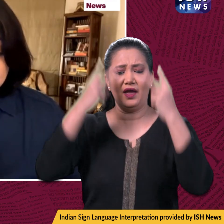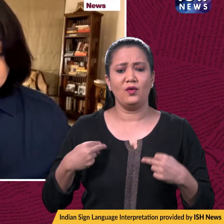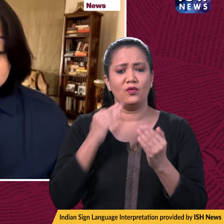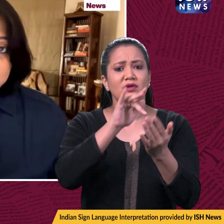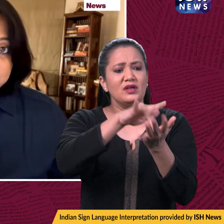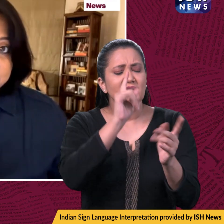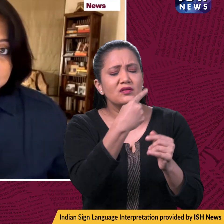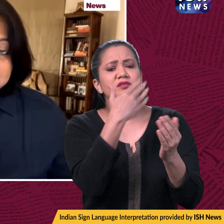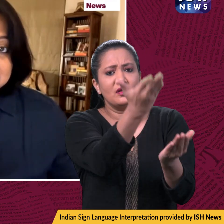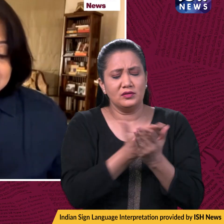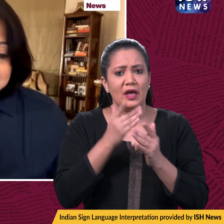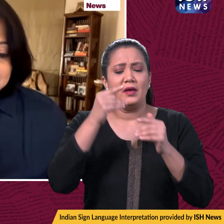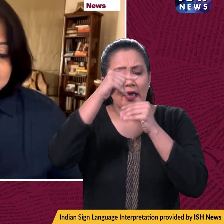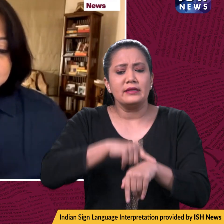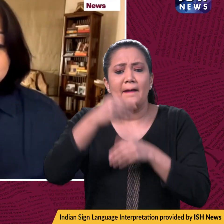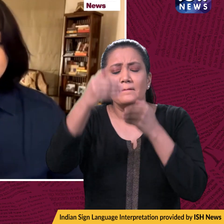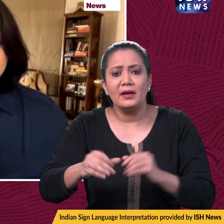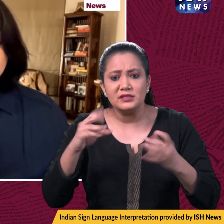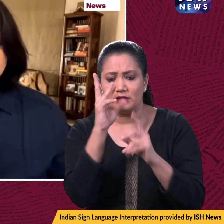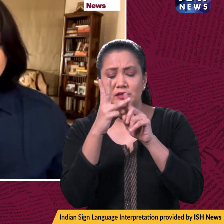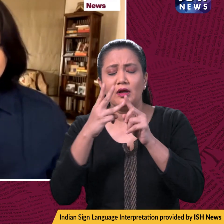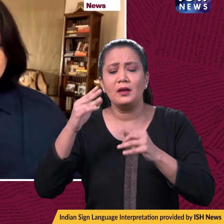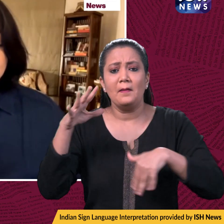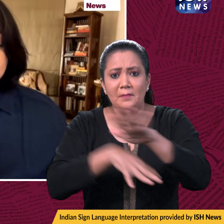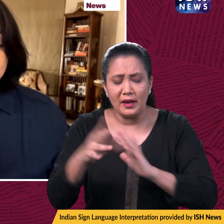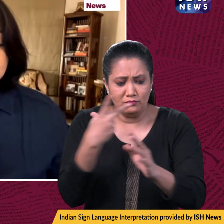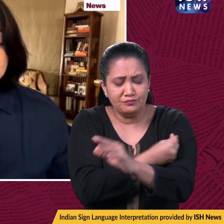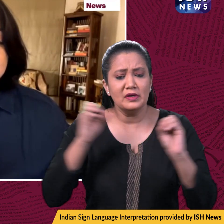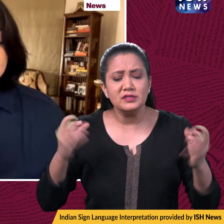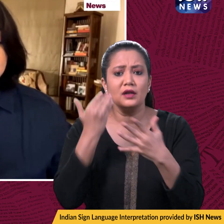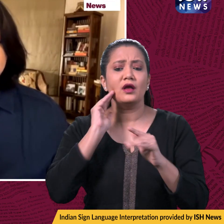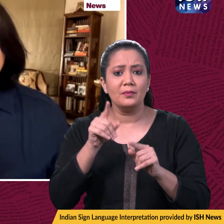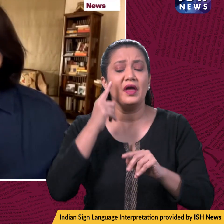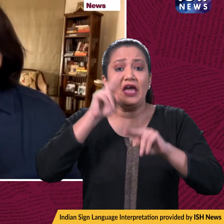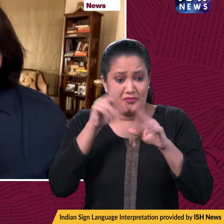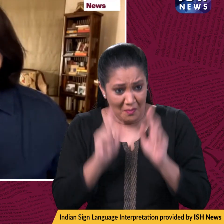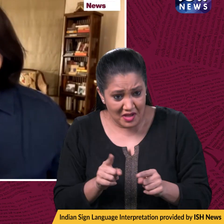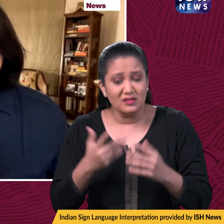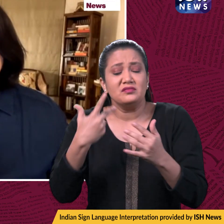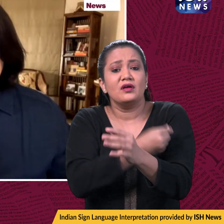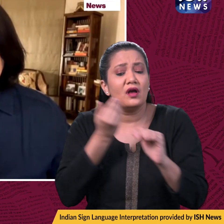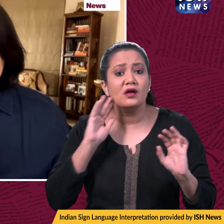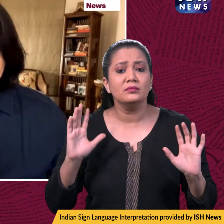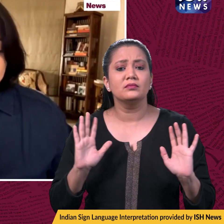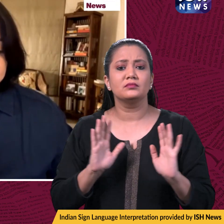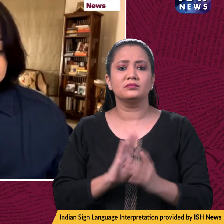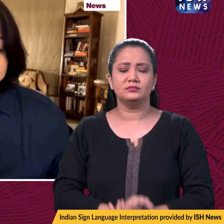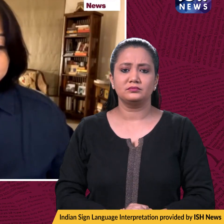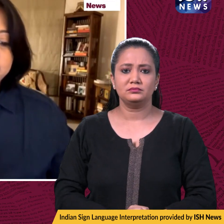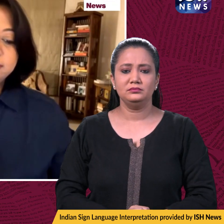last month asked the centre to submit a timeline for the proposed rollout of doses and if a booster shot was necessary at